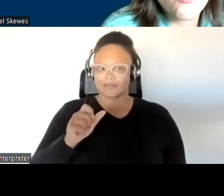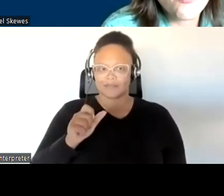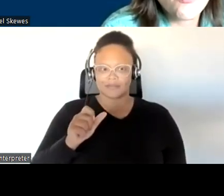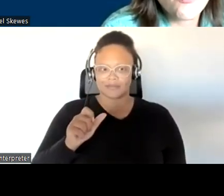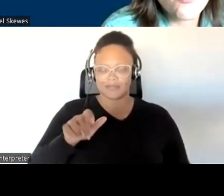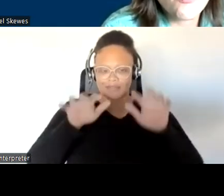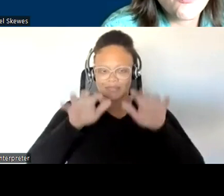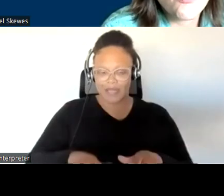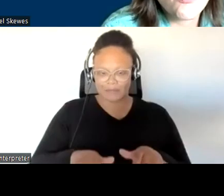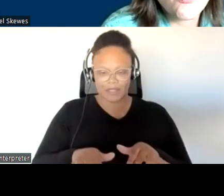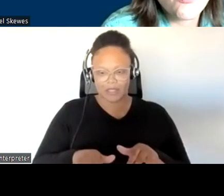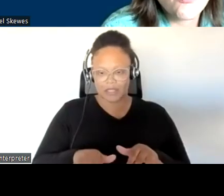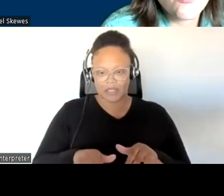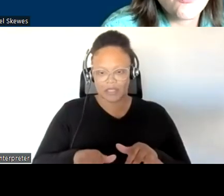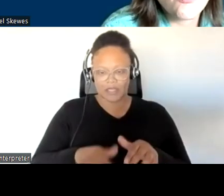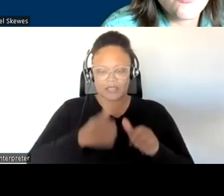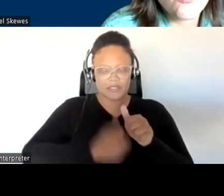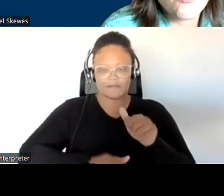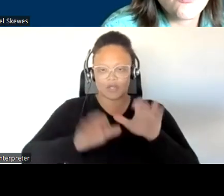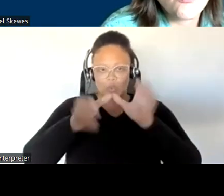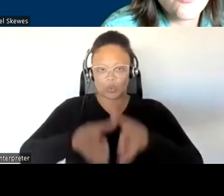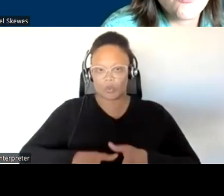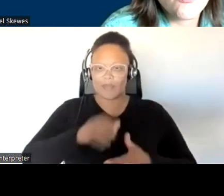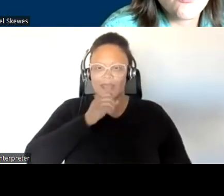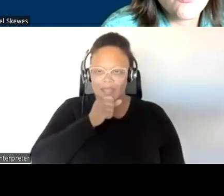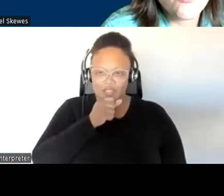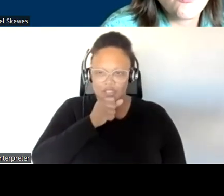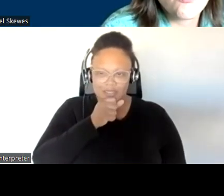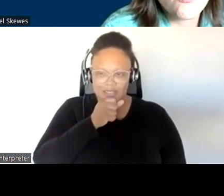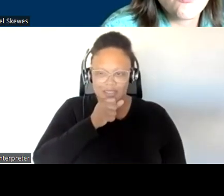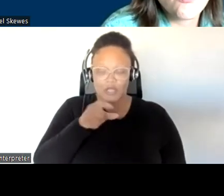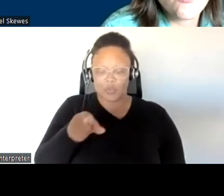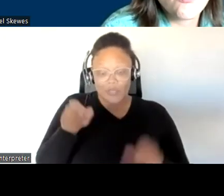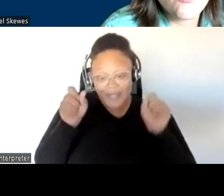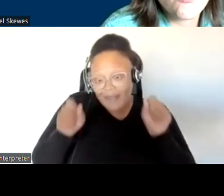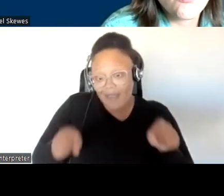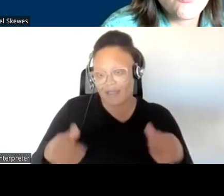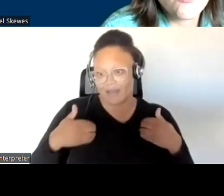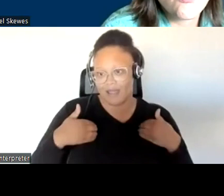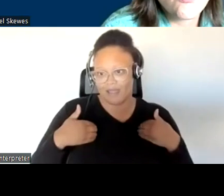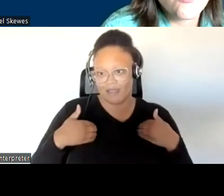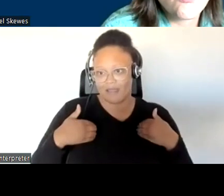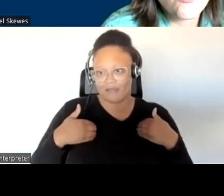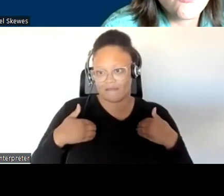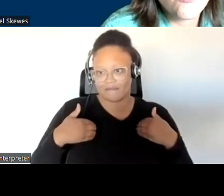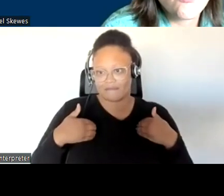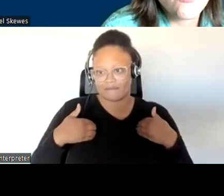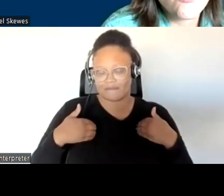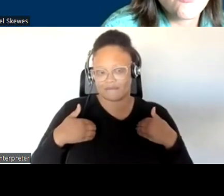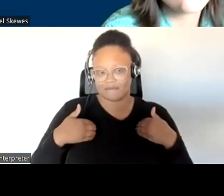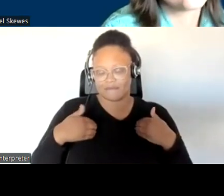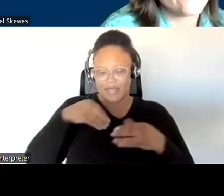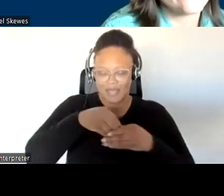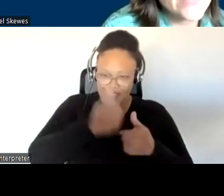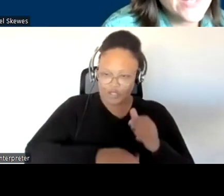different group ages that you can have for that 14. You're how many you can have in that group